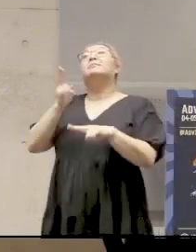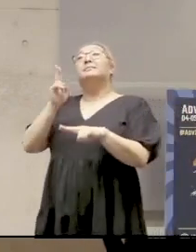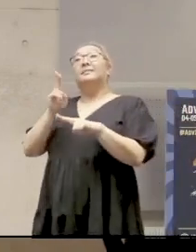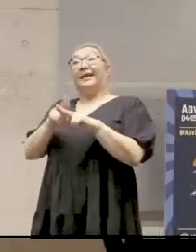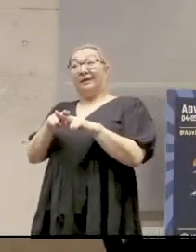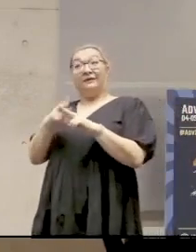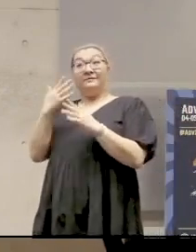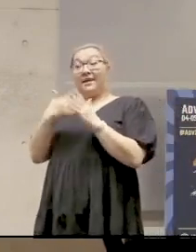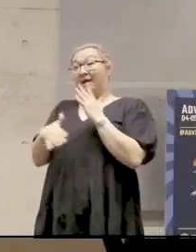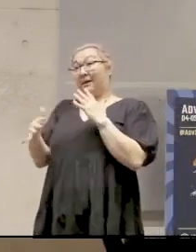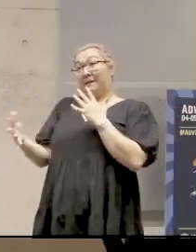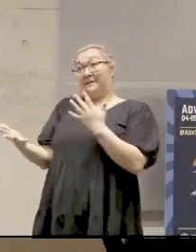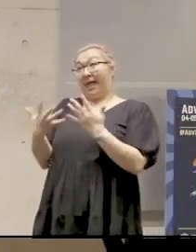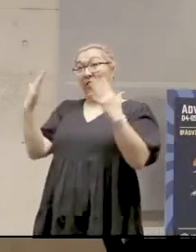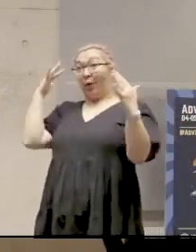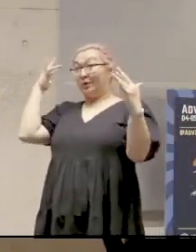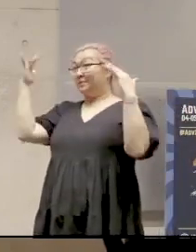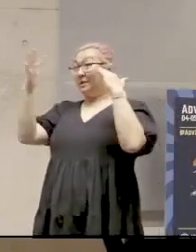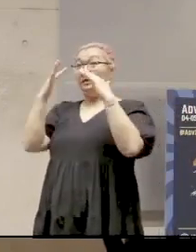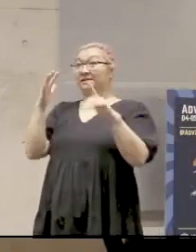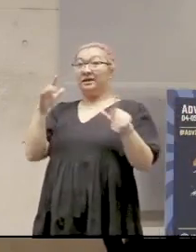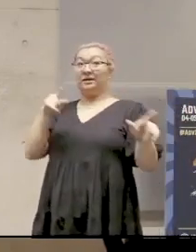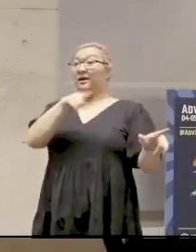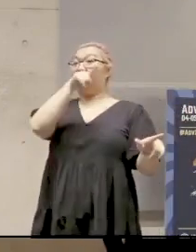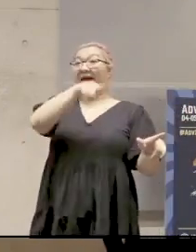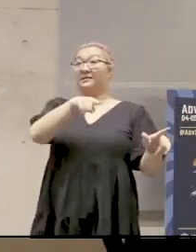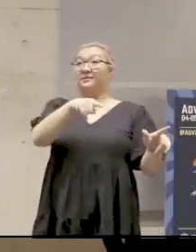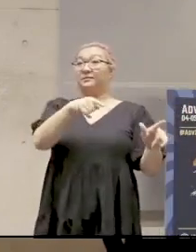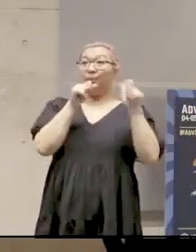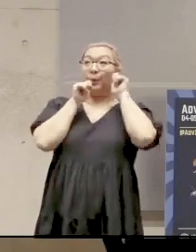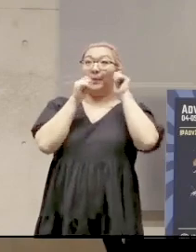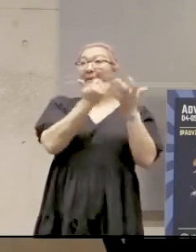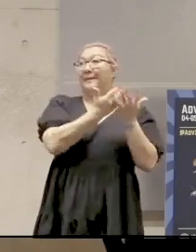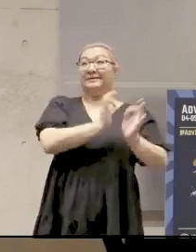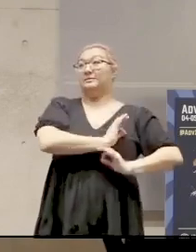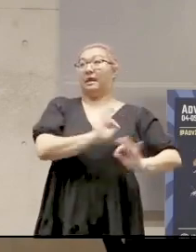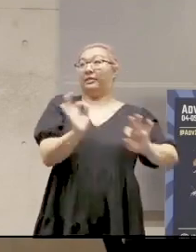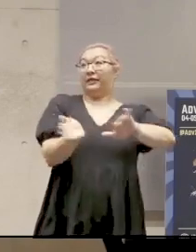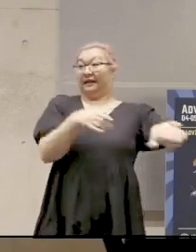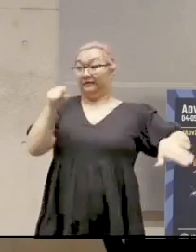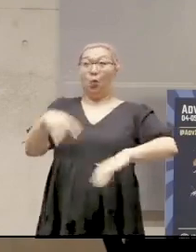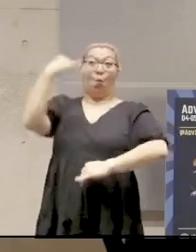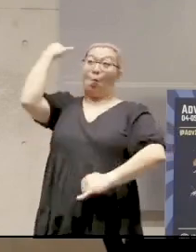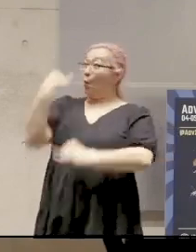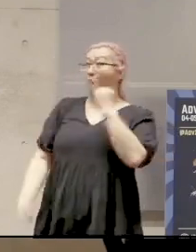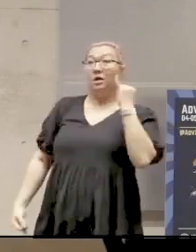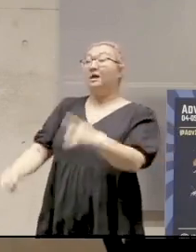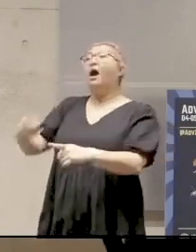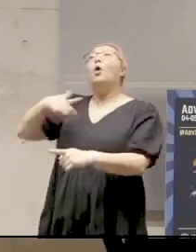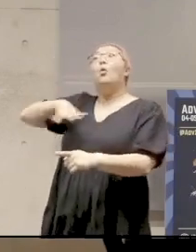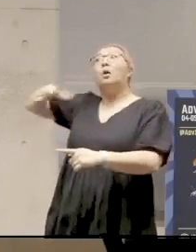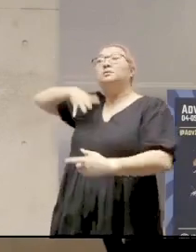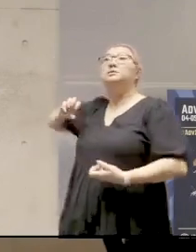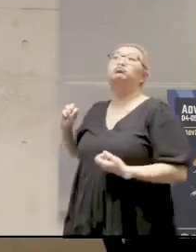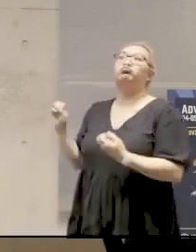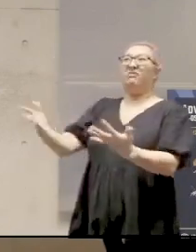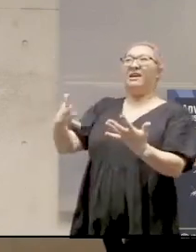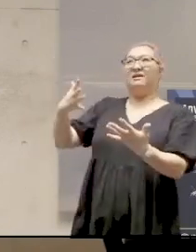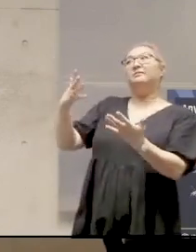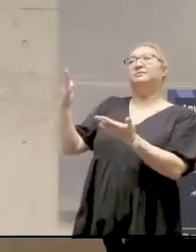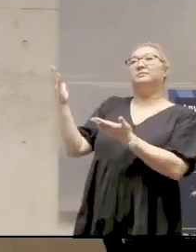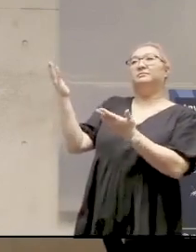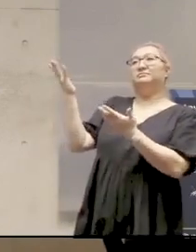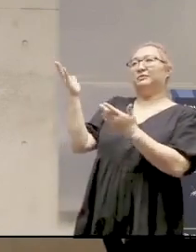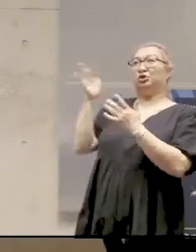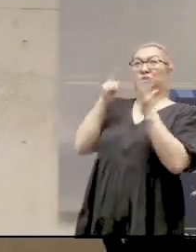And luckily, I could have brought in an entire montage. I was tempted to bring in an entire montage, but for the sake of brevity, which as you can tell I'm really